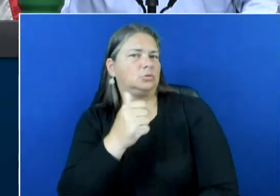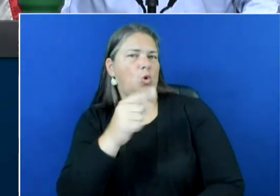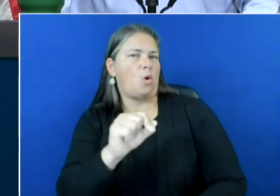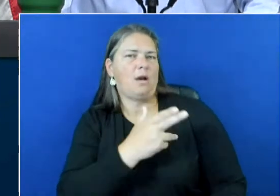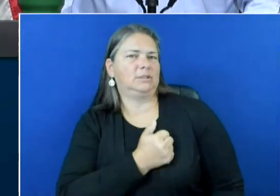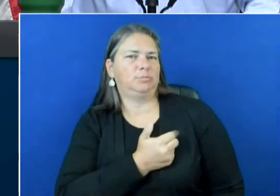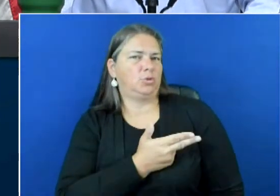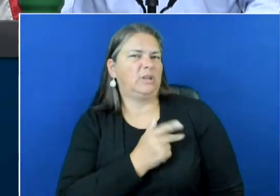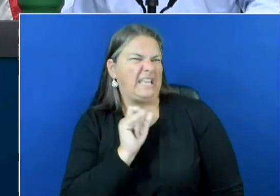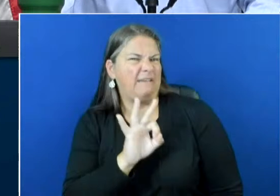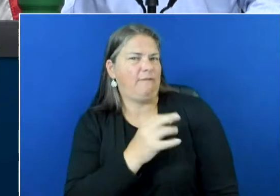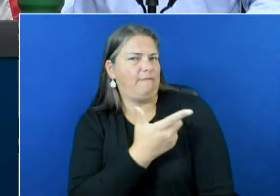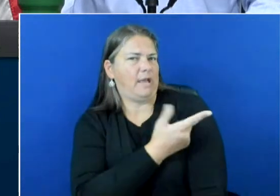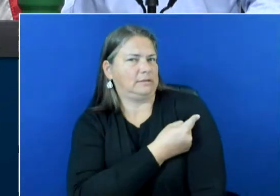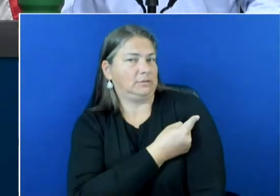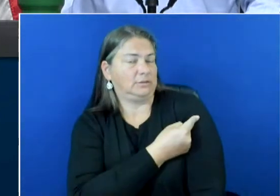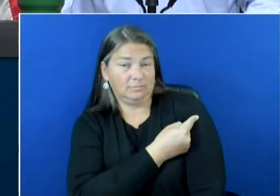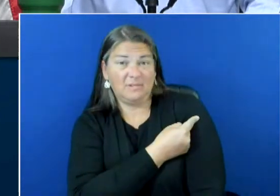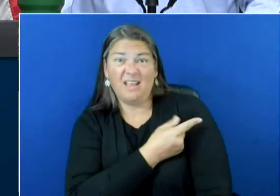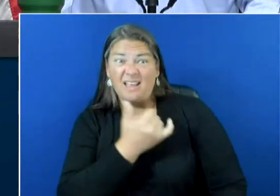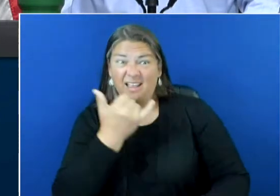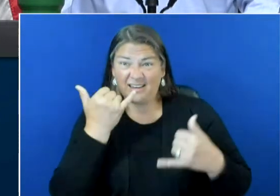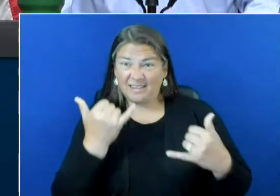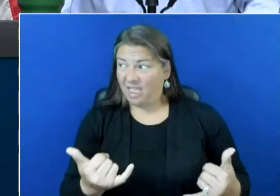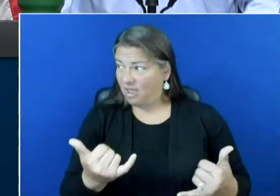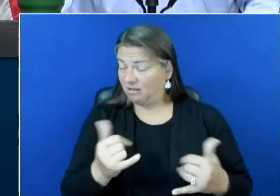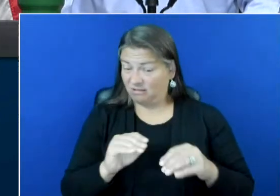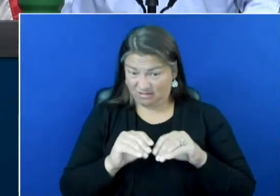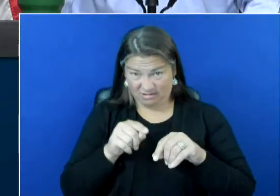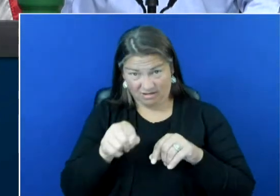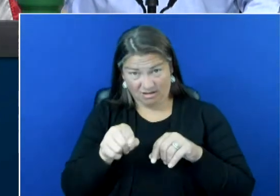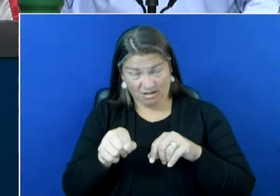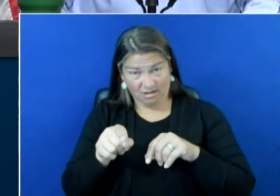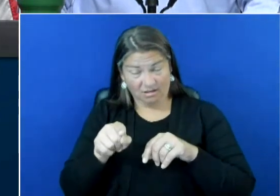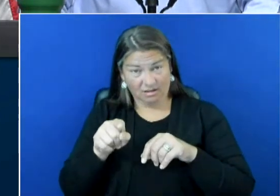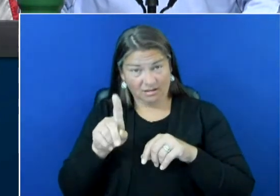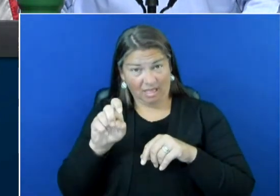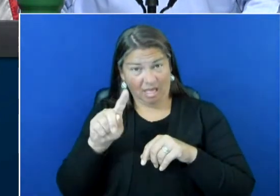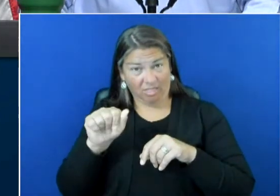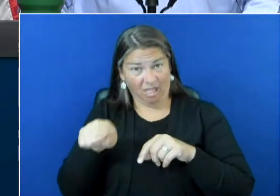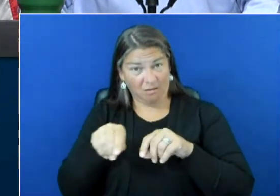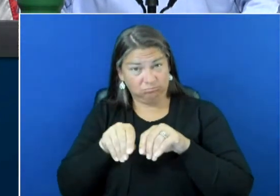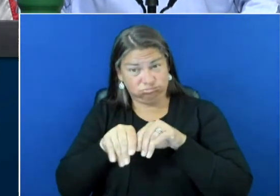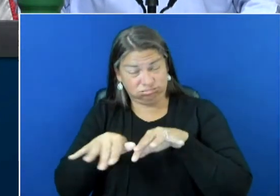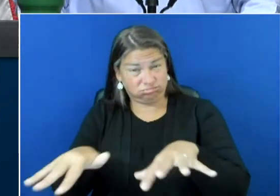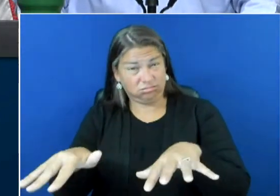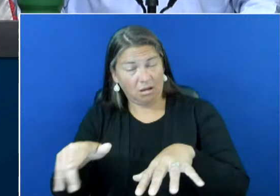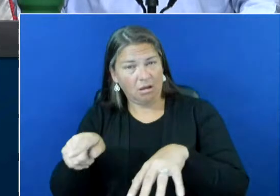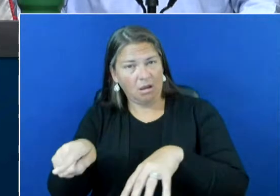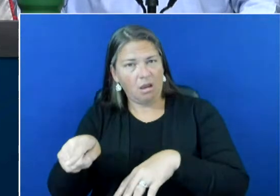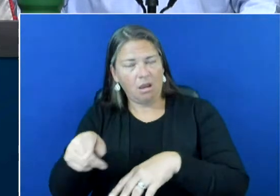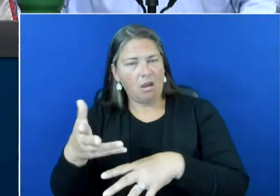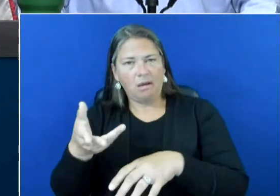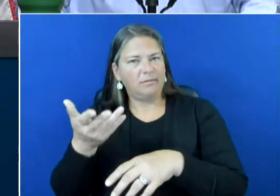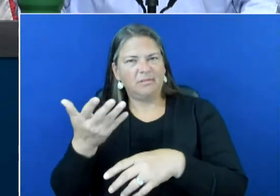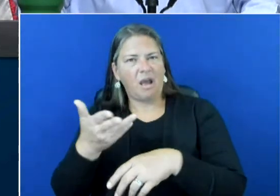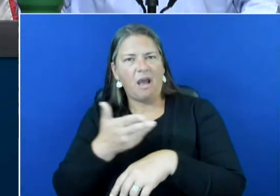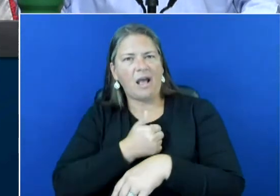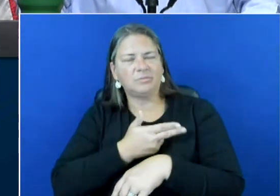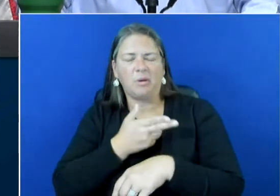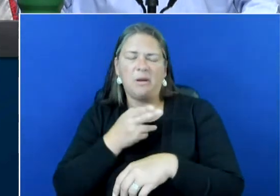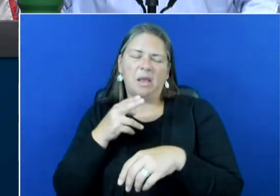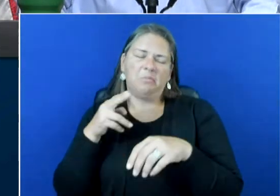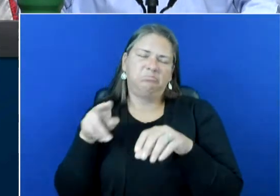We are setting hospital records in the states where this is hitting first. That means that any state can end up setting